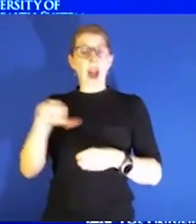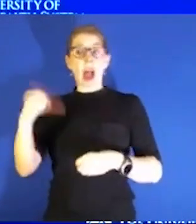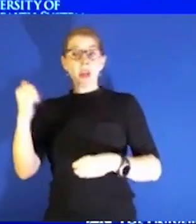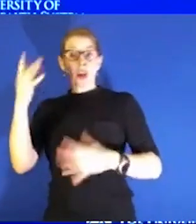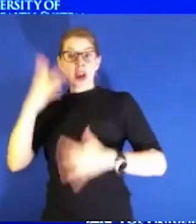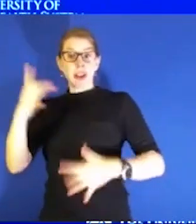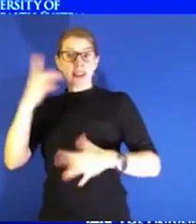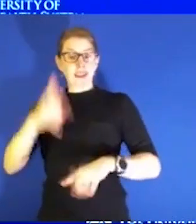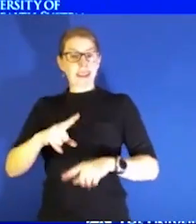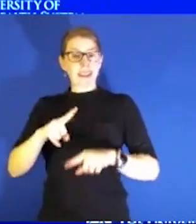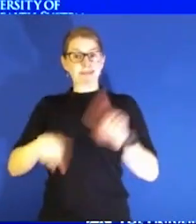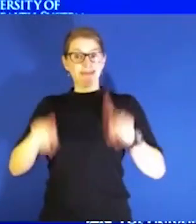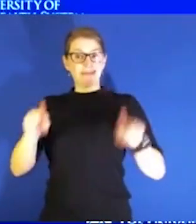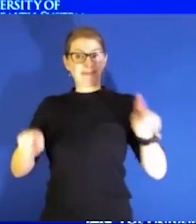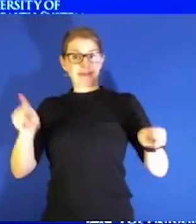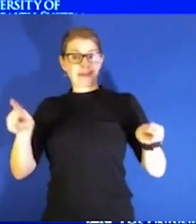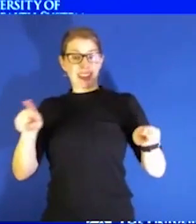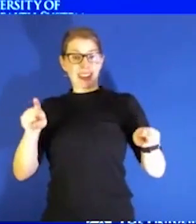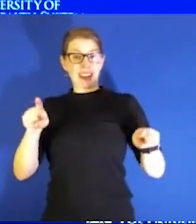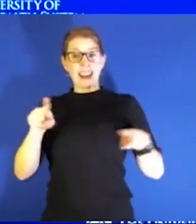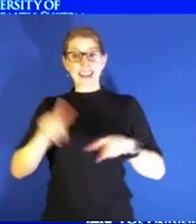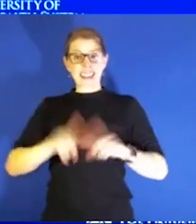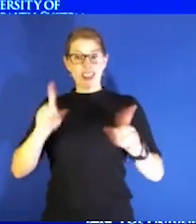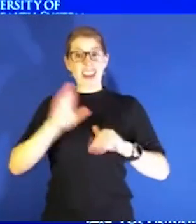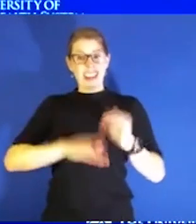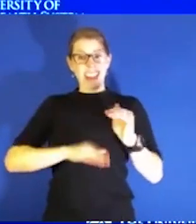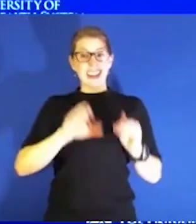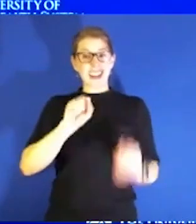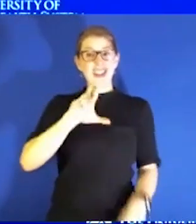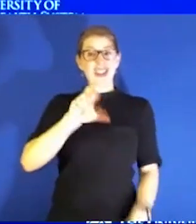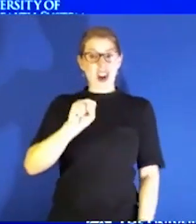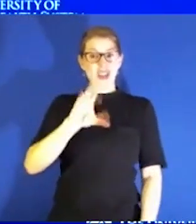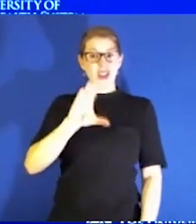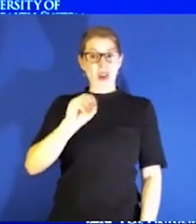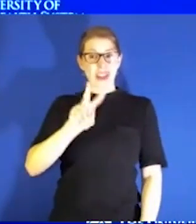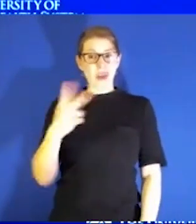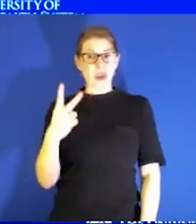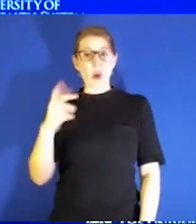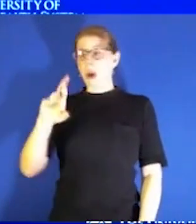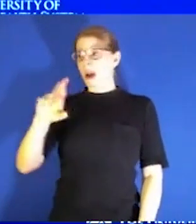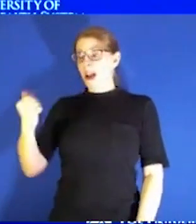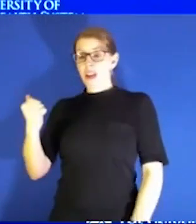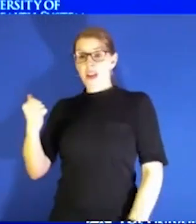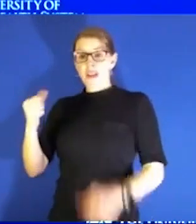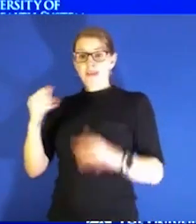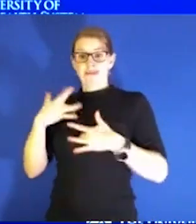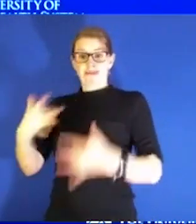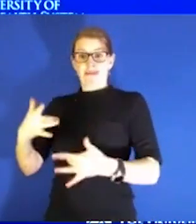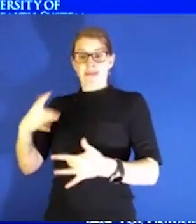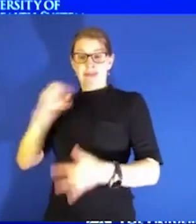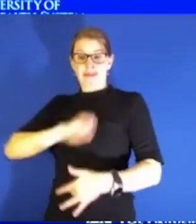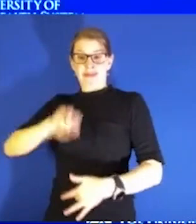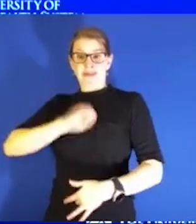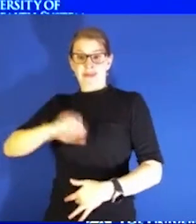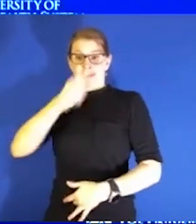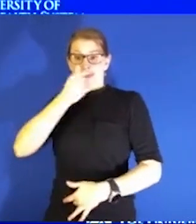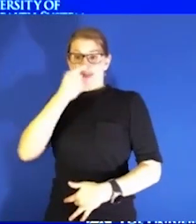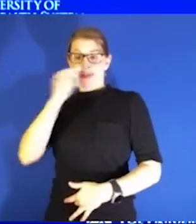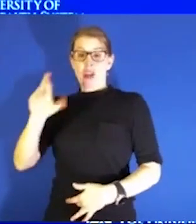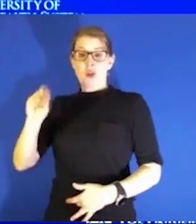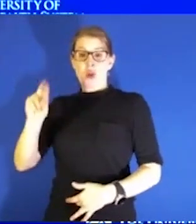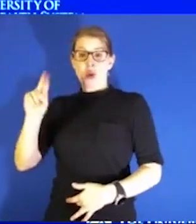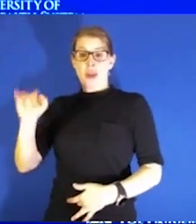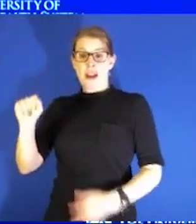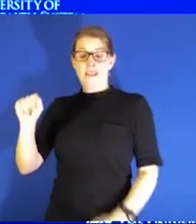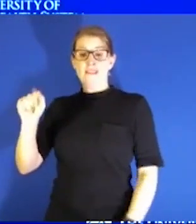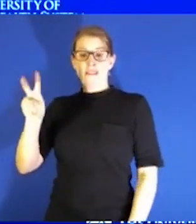different than SARS-CoV-2 or even other common cough and cold coronaviruses, rhinoviruses. We know you can